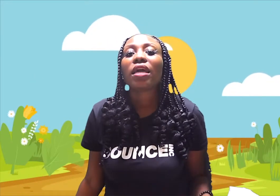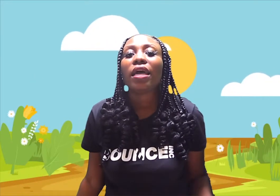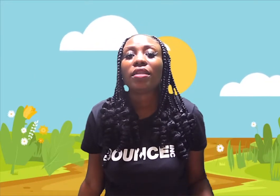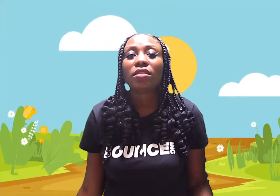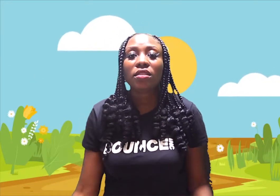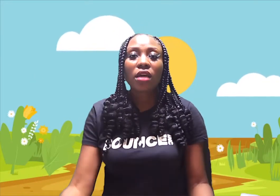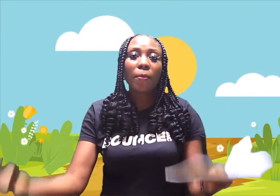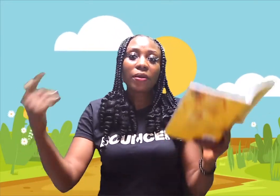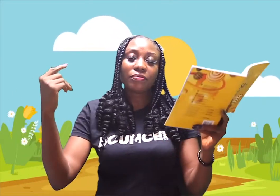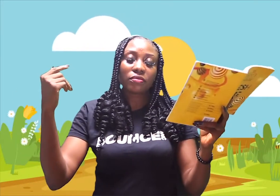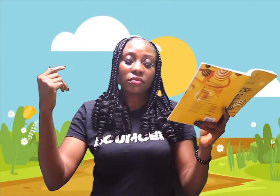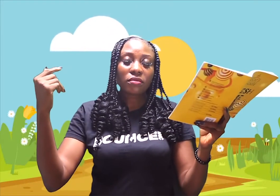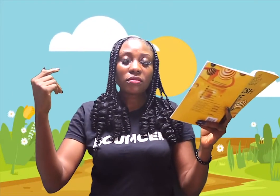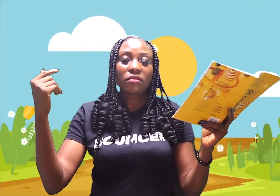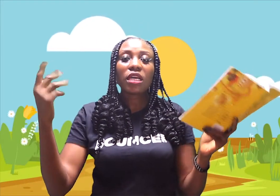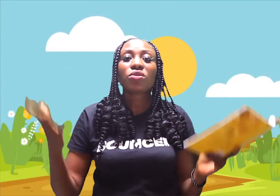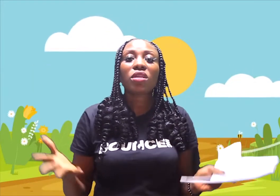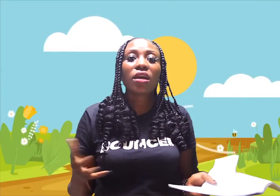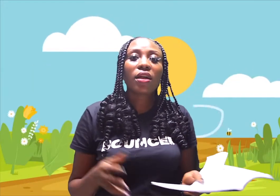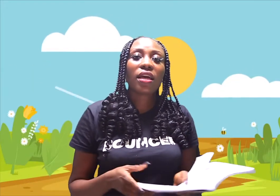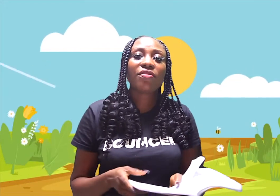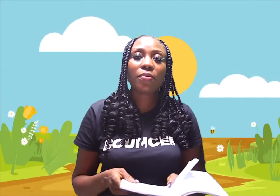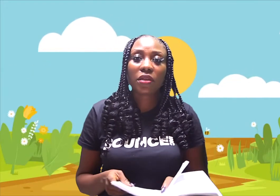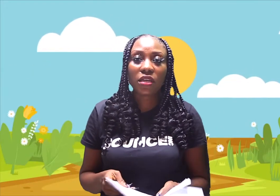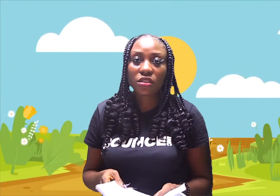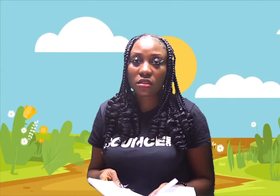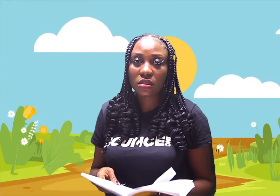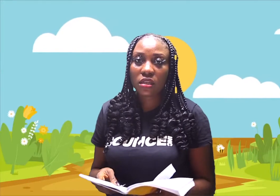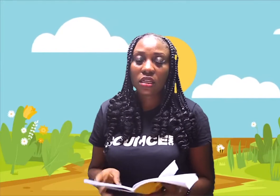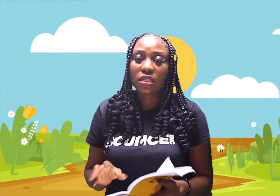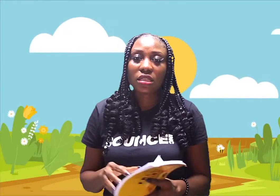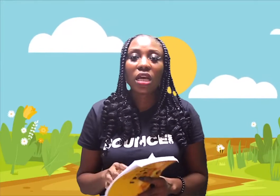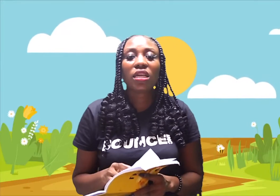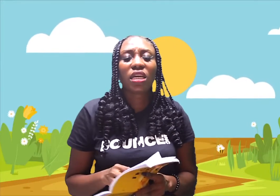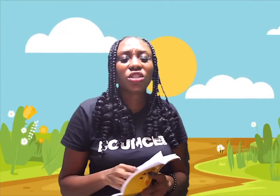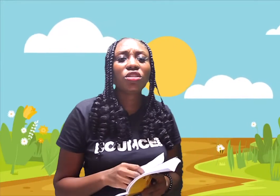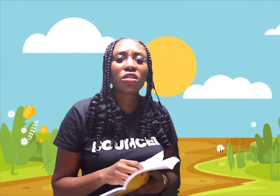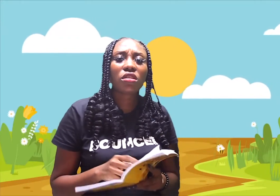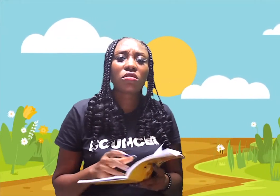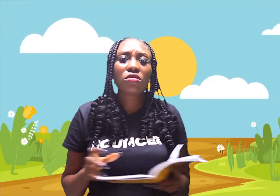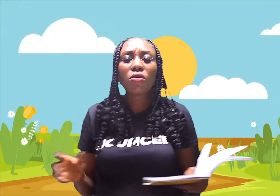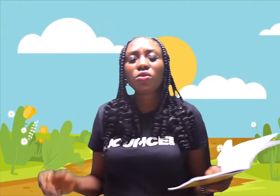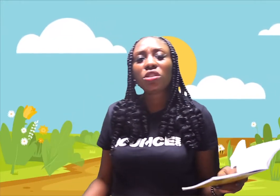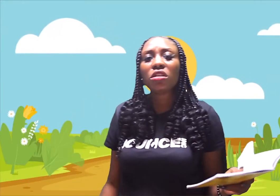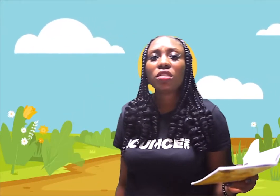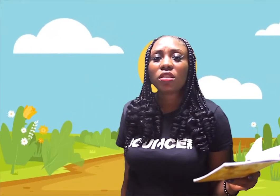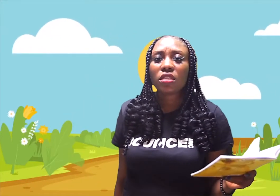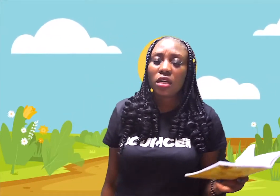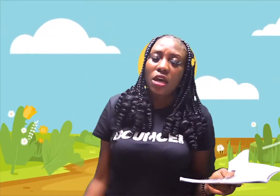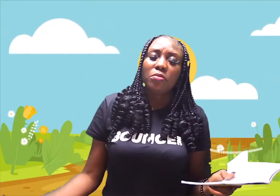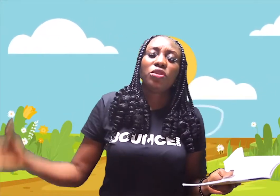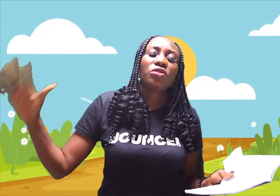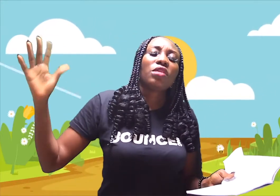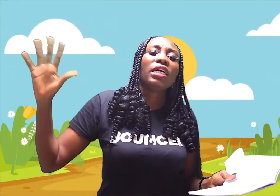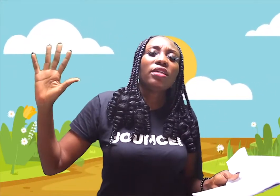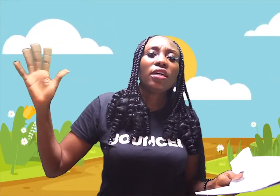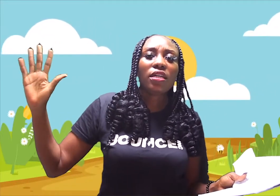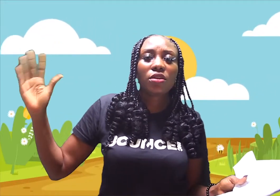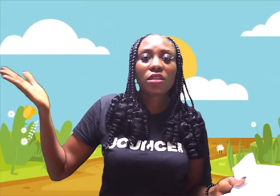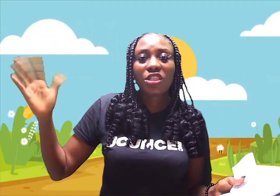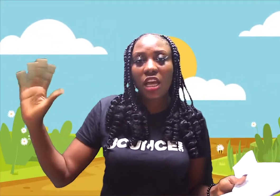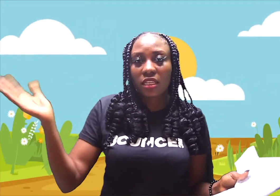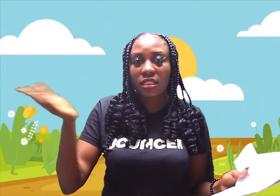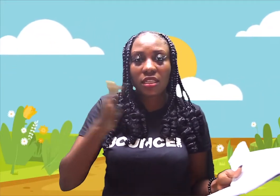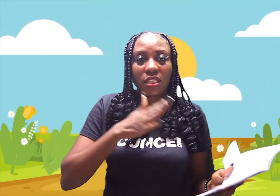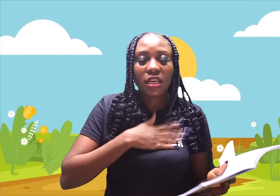Let us stand up as we take our life application. Stand like Jesus' soldiers. Put your right